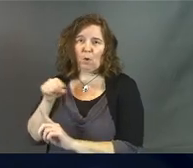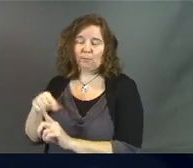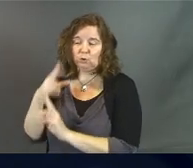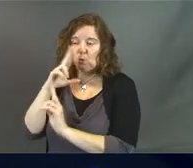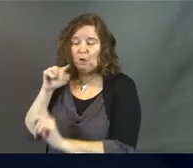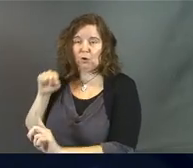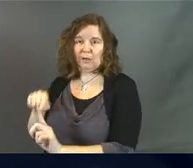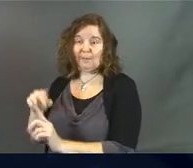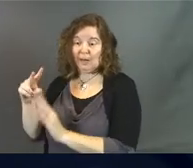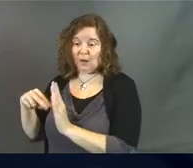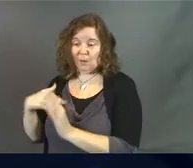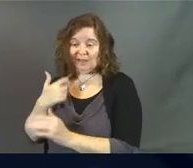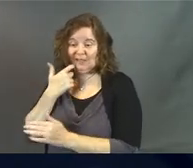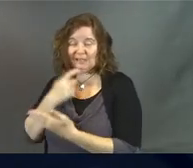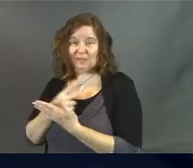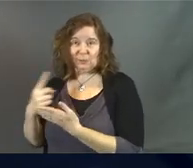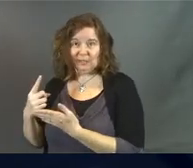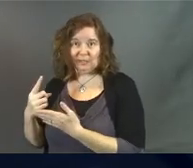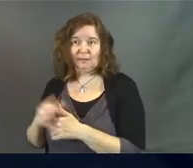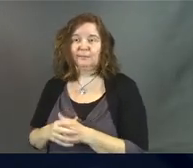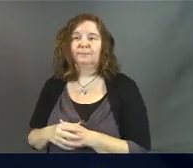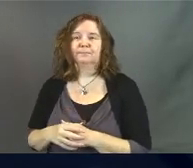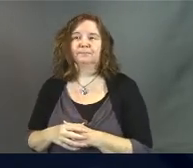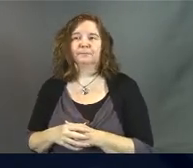to honor him, and I read it this last week.